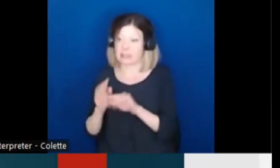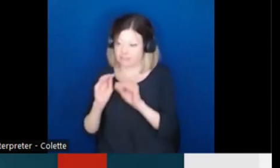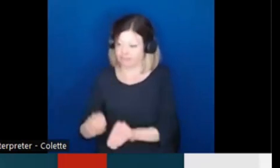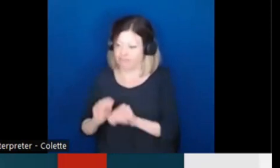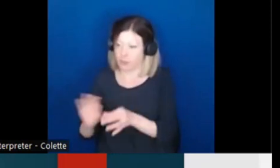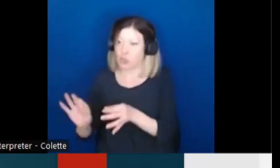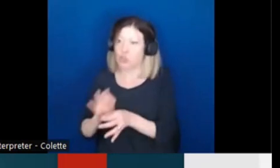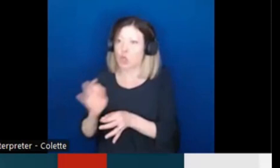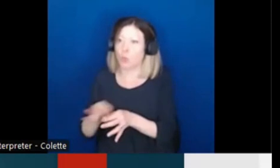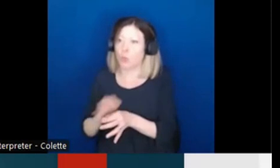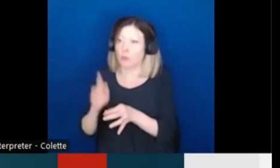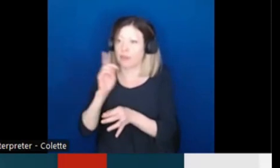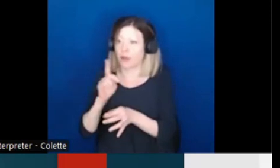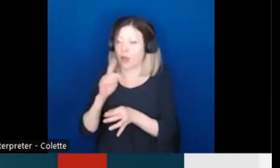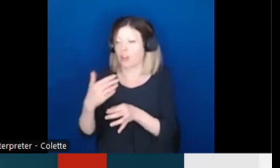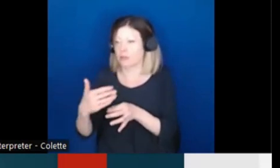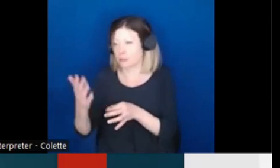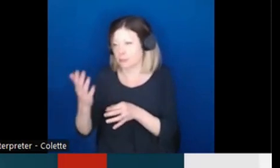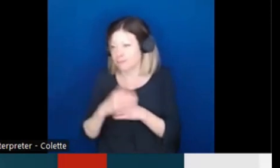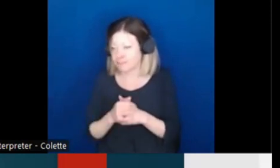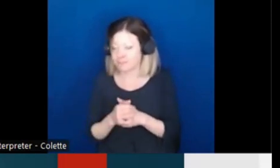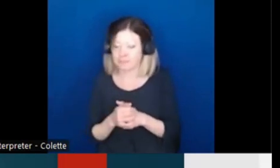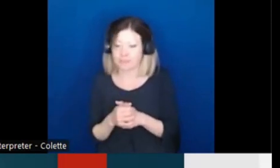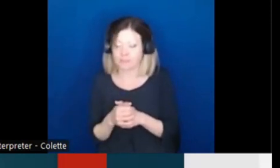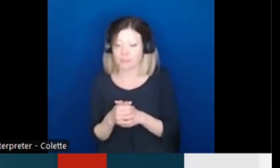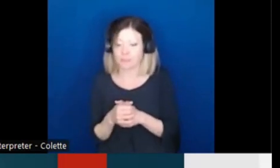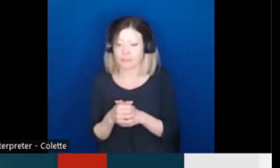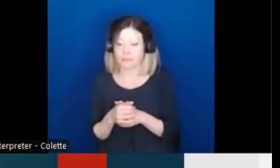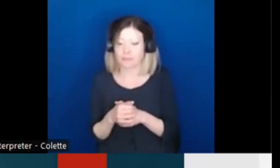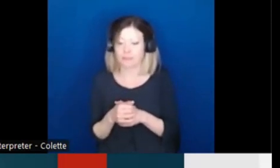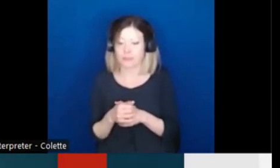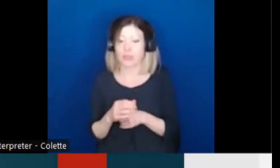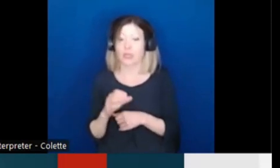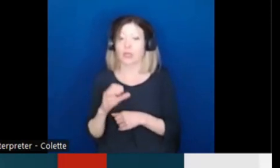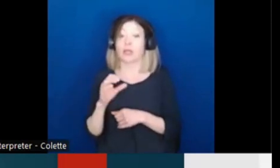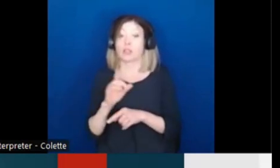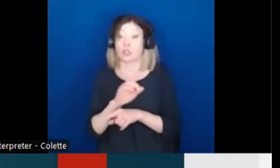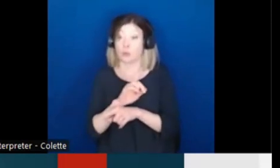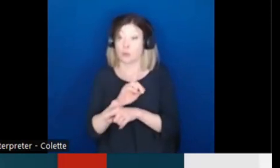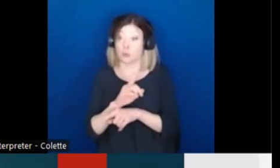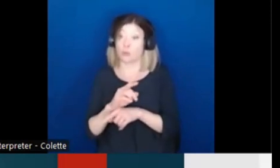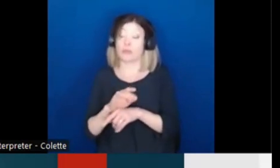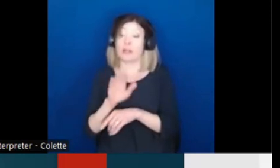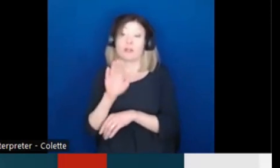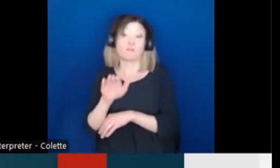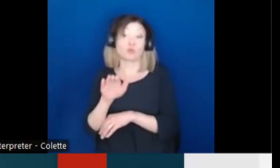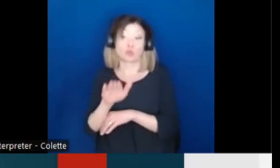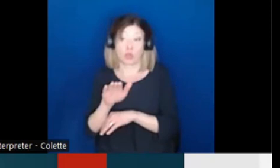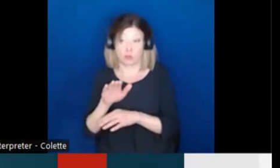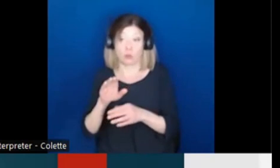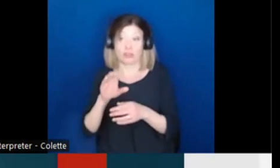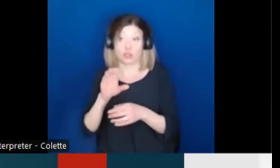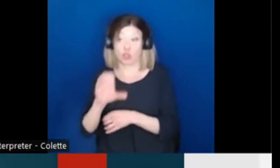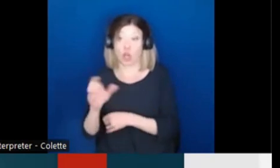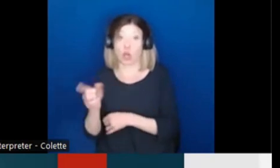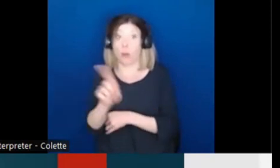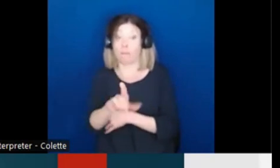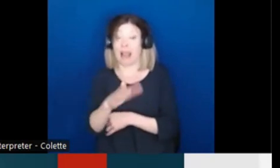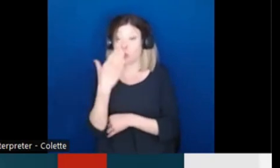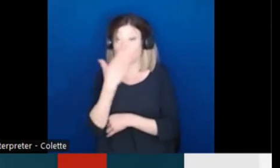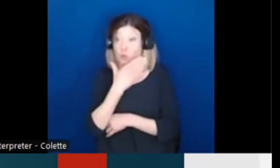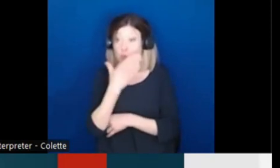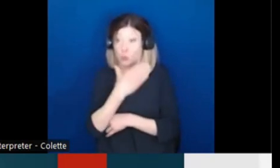and etc. When Charlotte went back to school later, one of the teachers said, oh no, a friend of hers